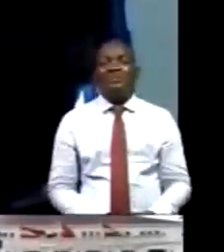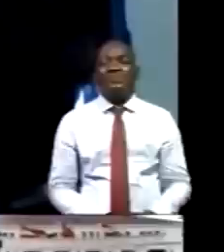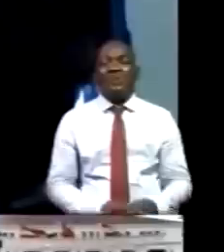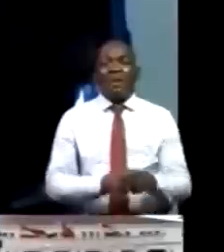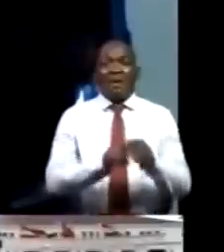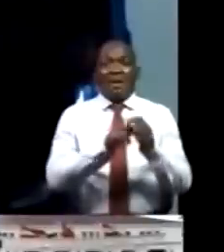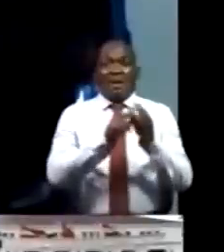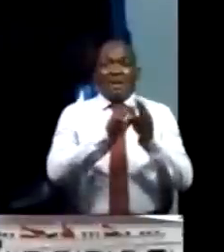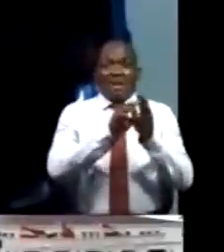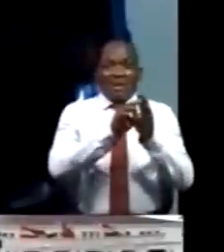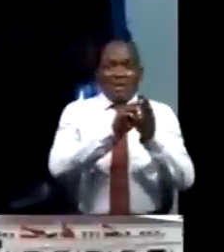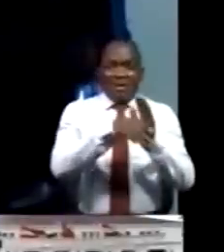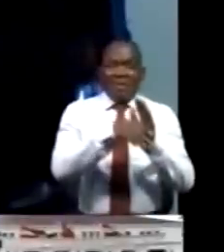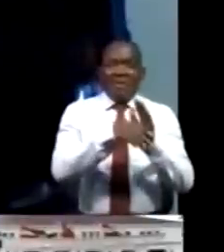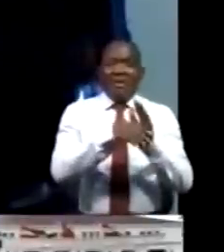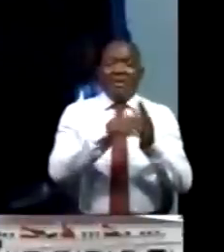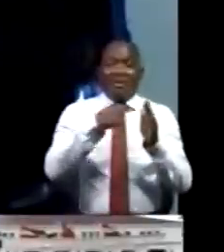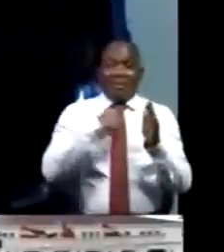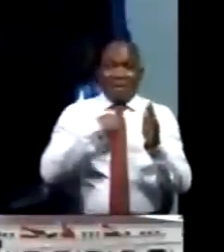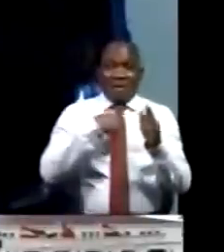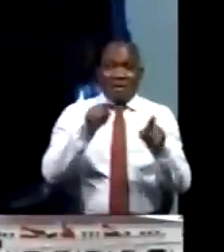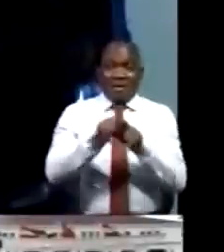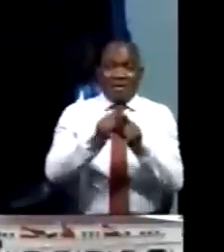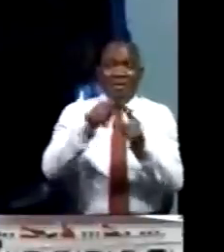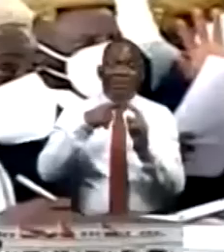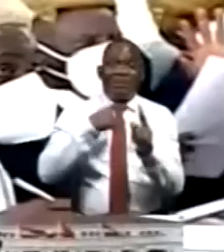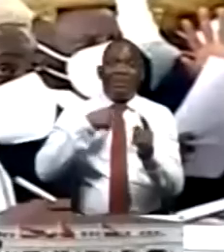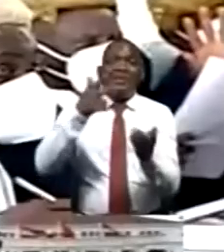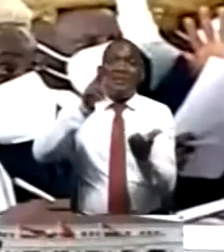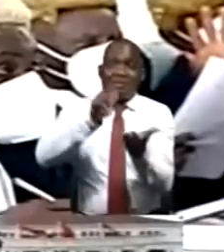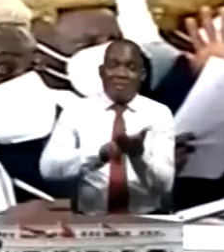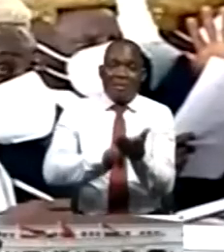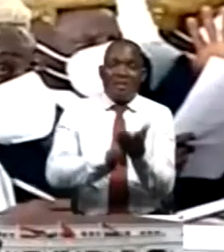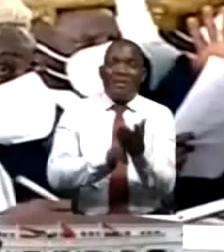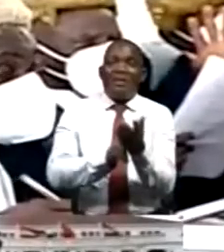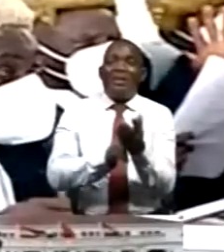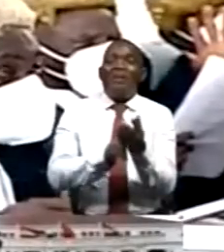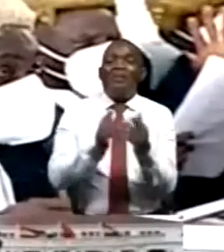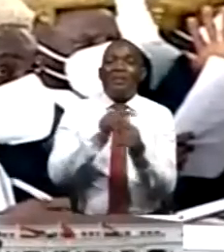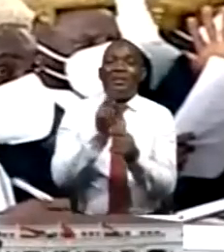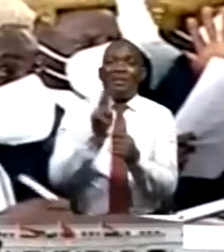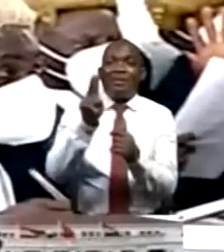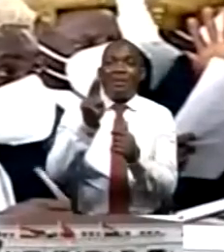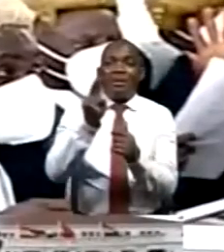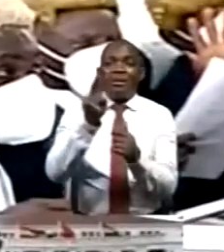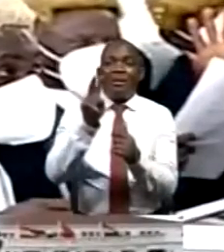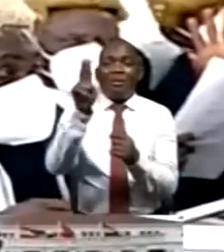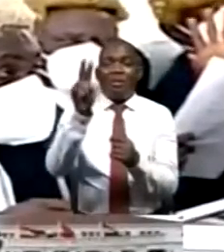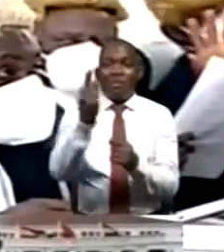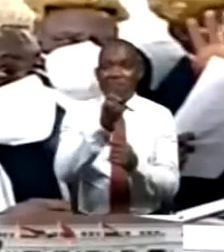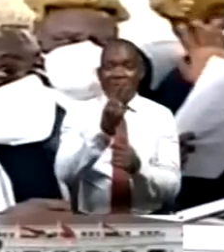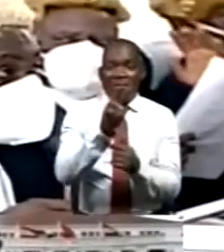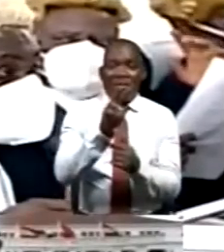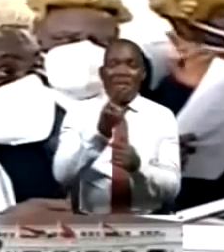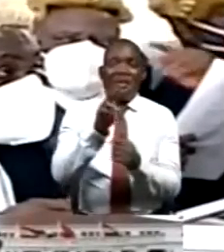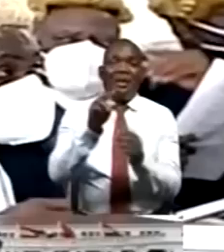Mm-hmm. Then I certified. Let's go on. You are being written by agent. Upper West Region. Your agent